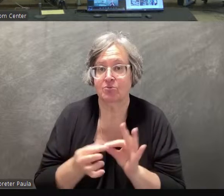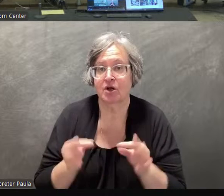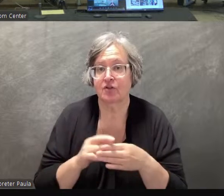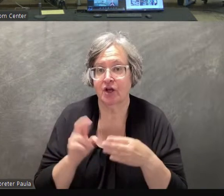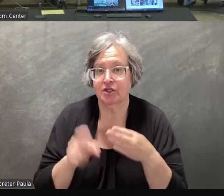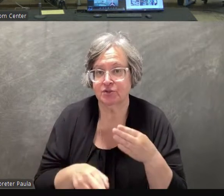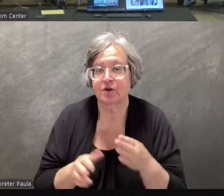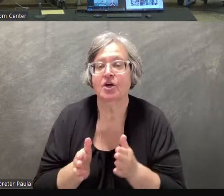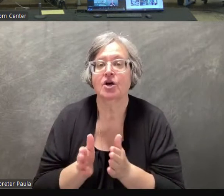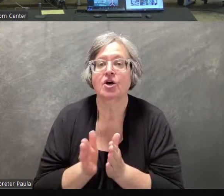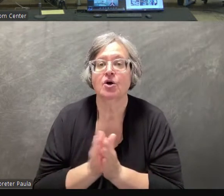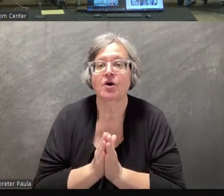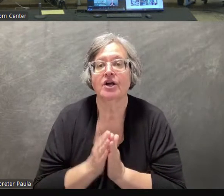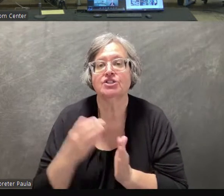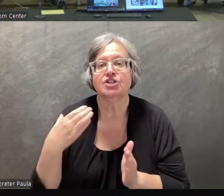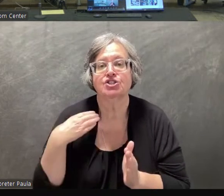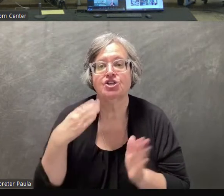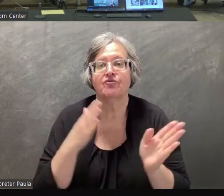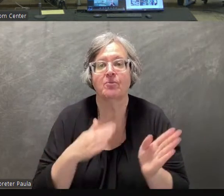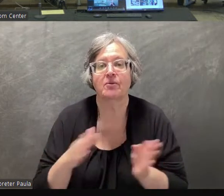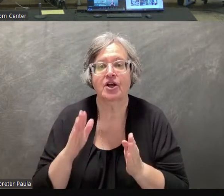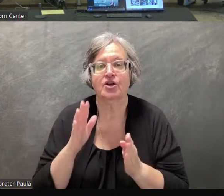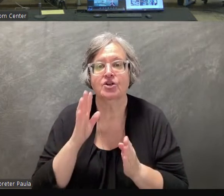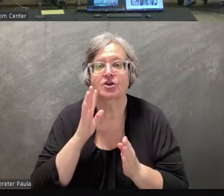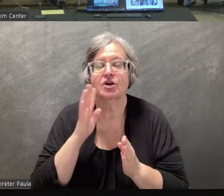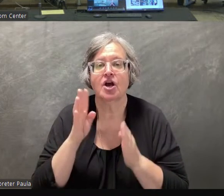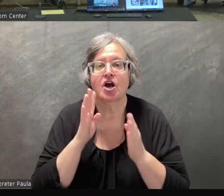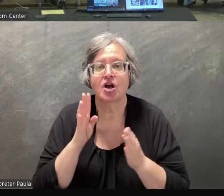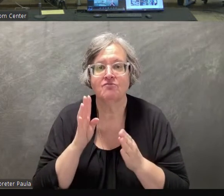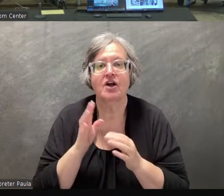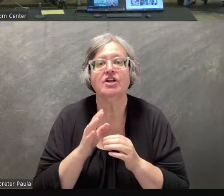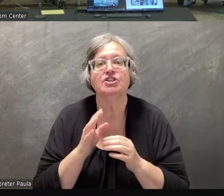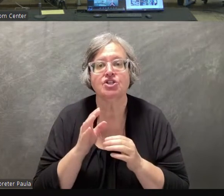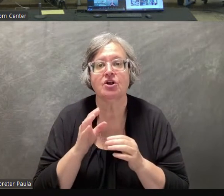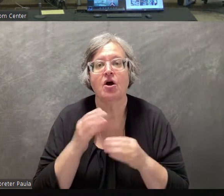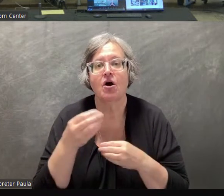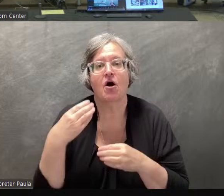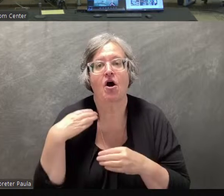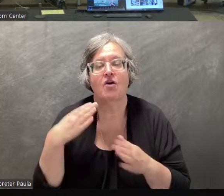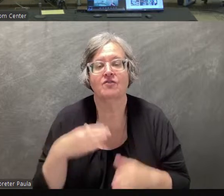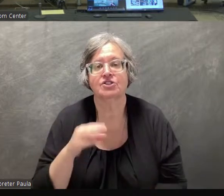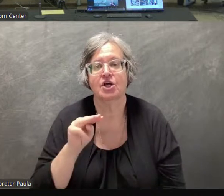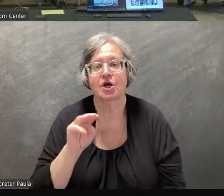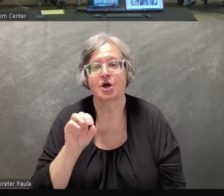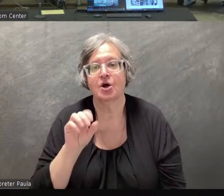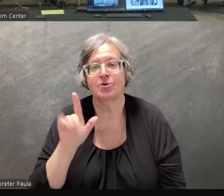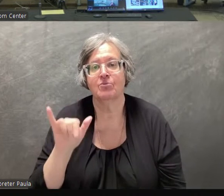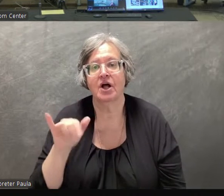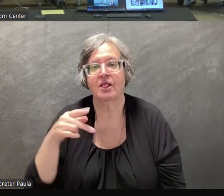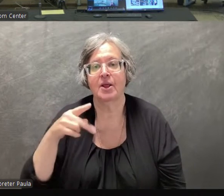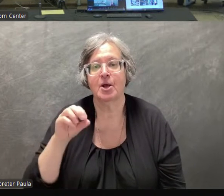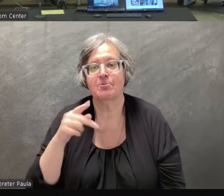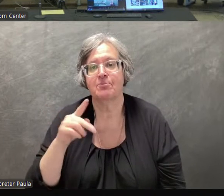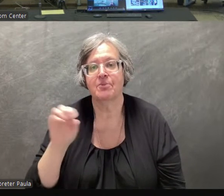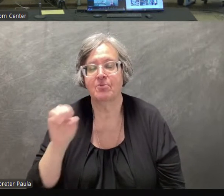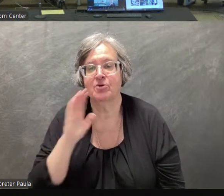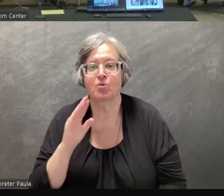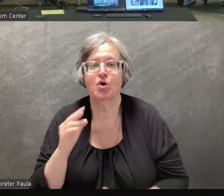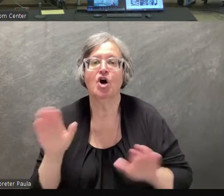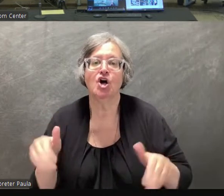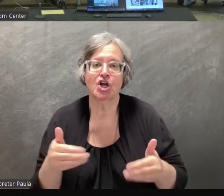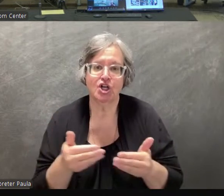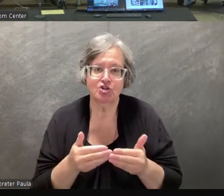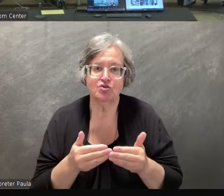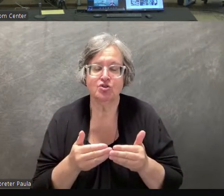ask CTA's Chief Planning Innovation Officer, Molly Poppy, who will introduce the representatives from Argonne that are joining us today to talk through